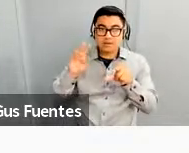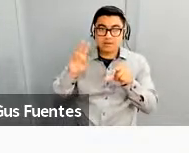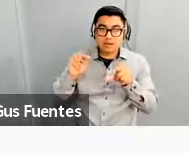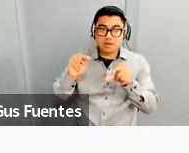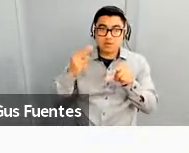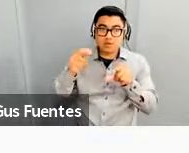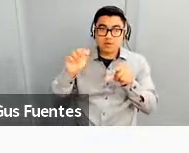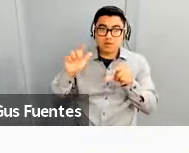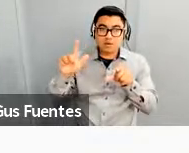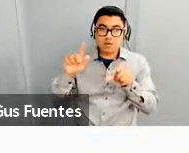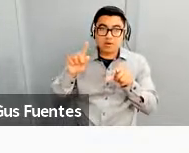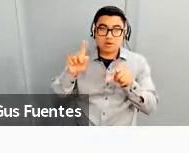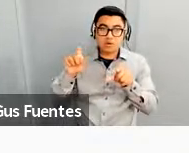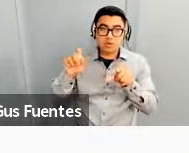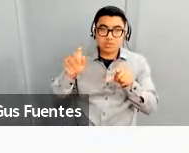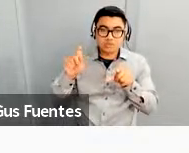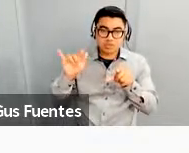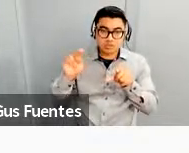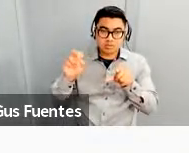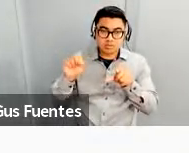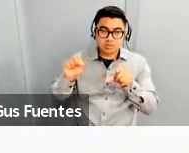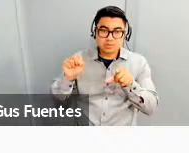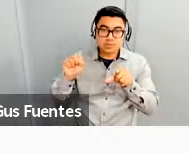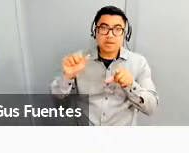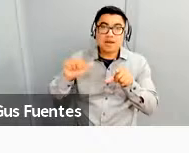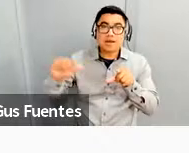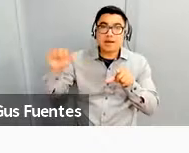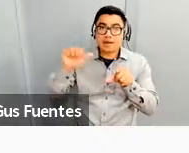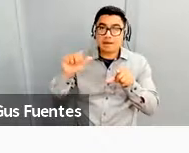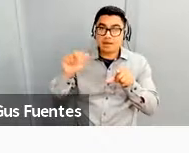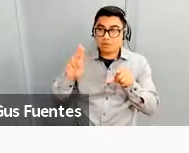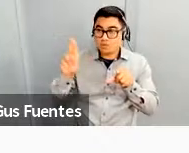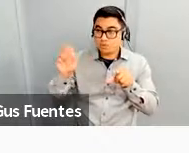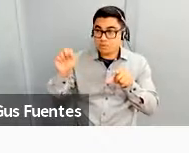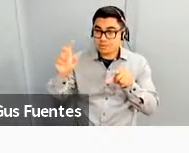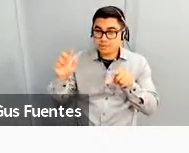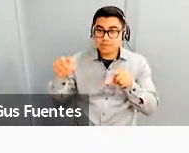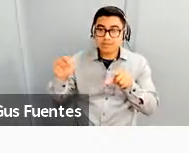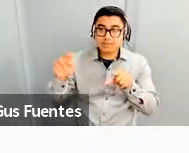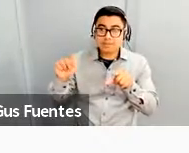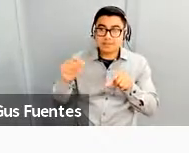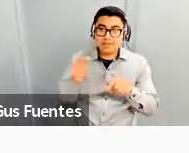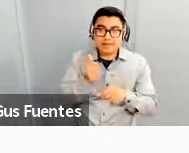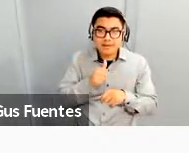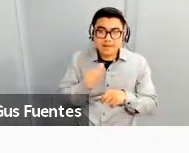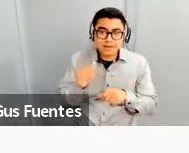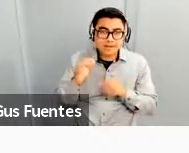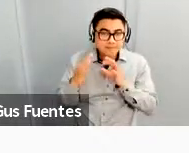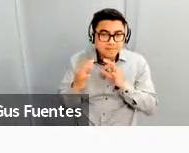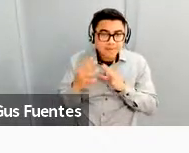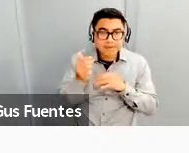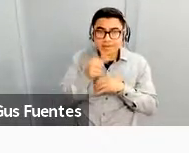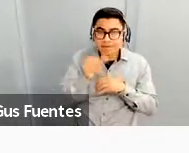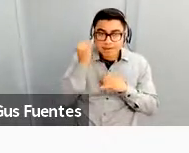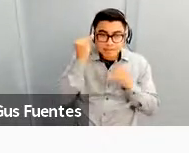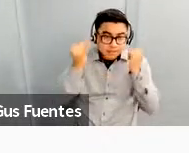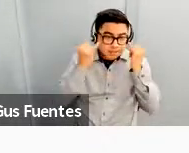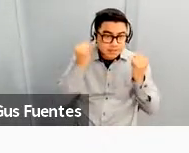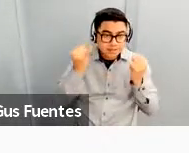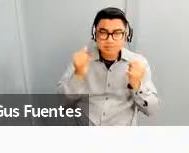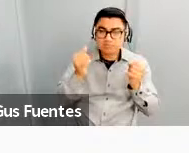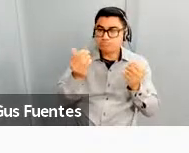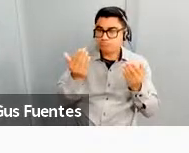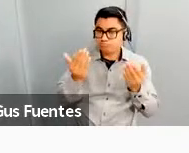townhallquestions@uusd.net. So please feel free to type those in anytime, any feedback that you have for us, ideas, or